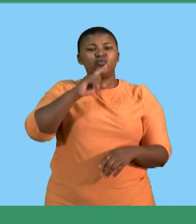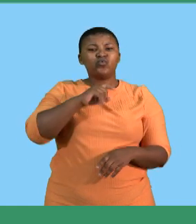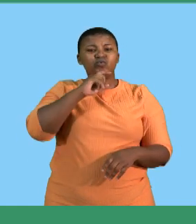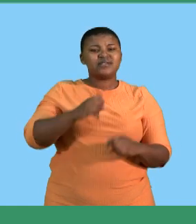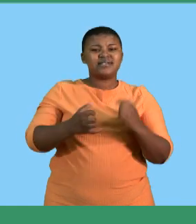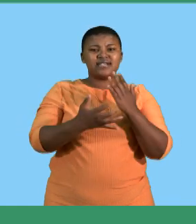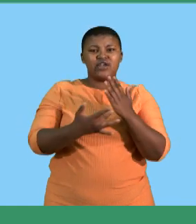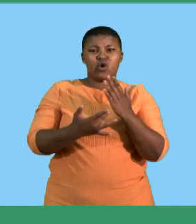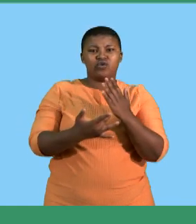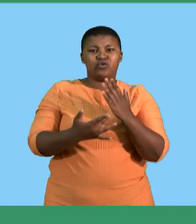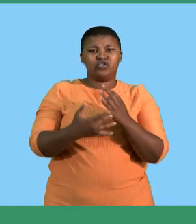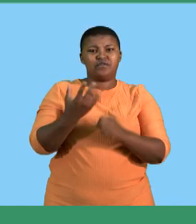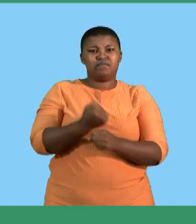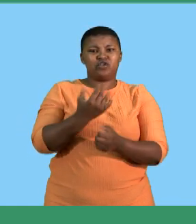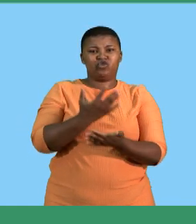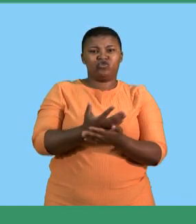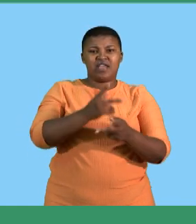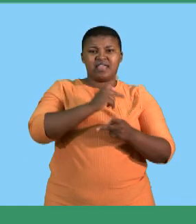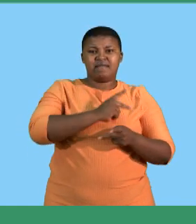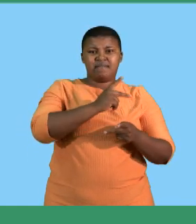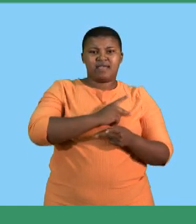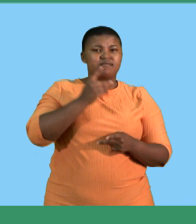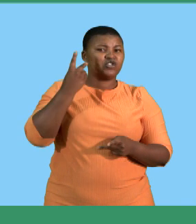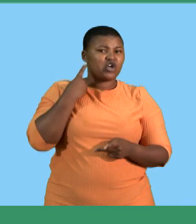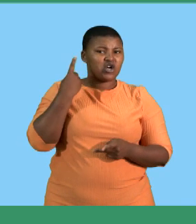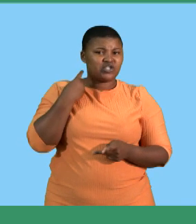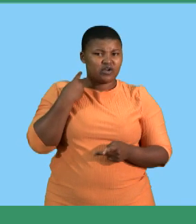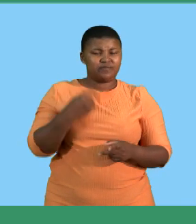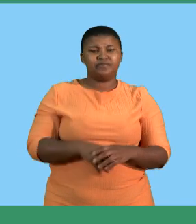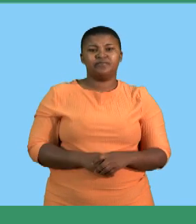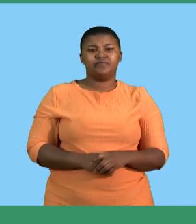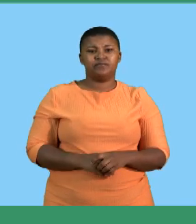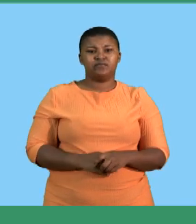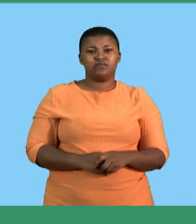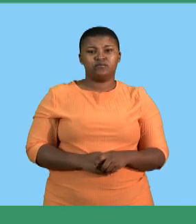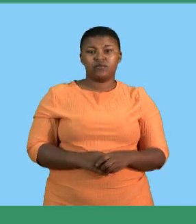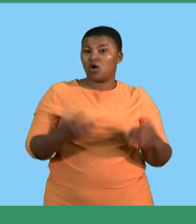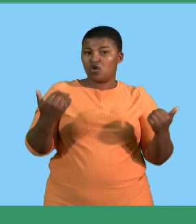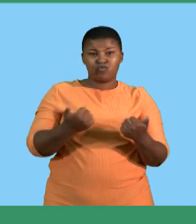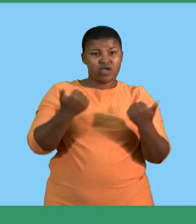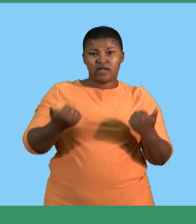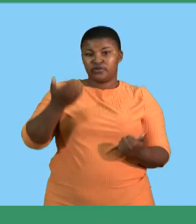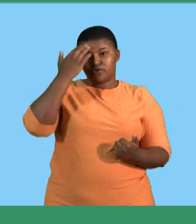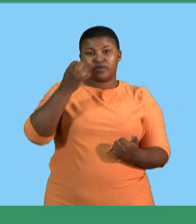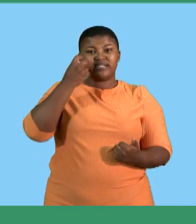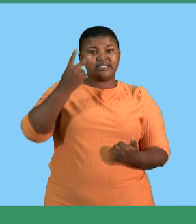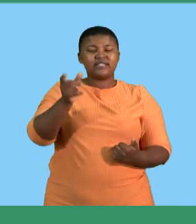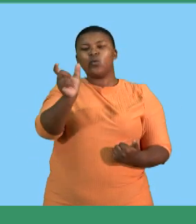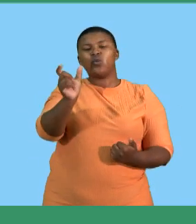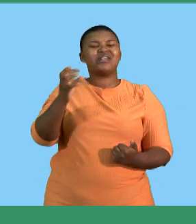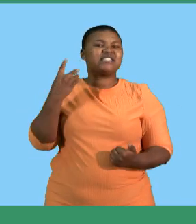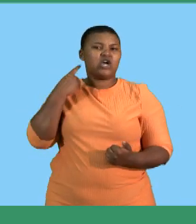then using technology to store data. And you should already know by this time, if you see the